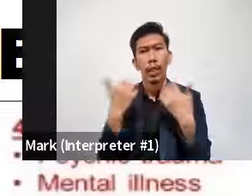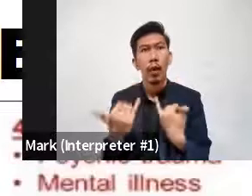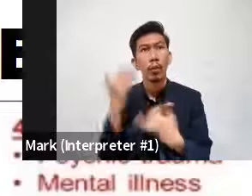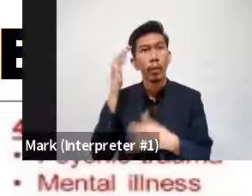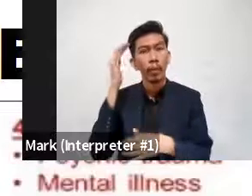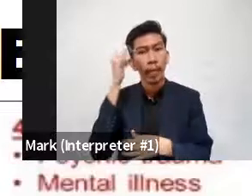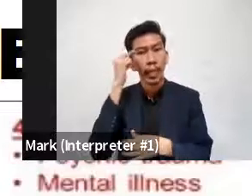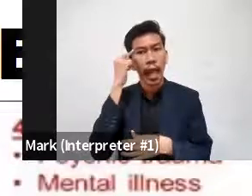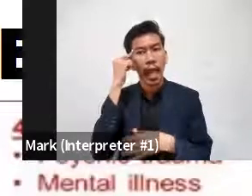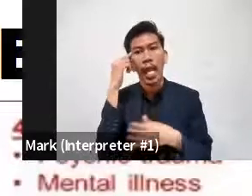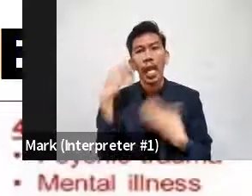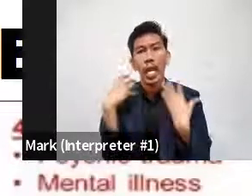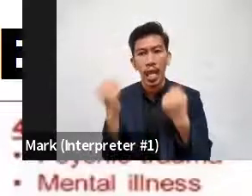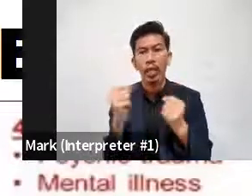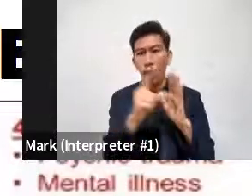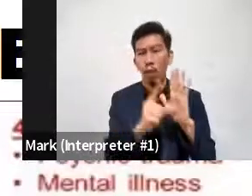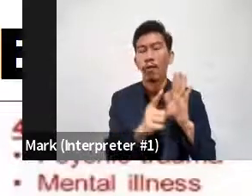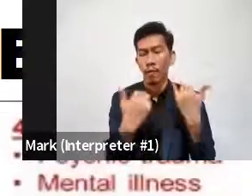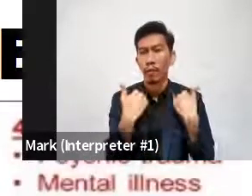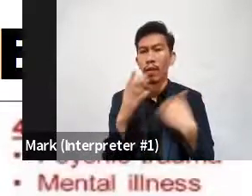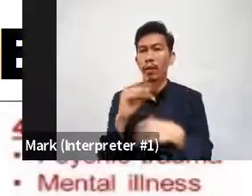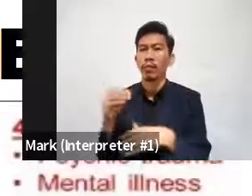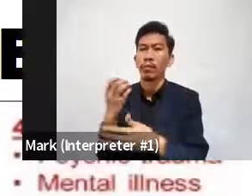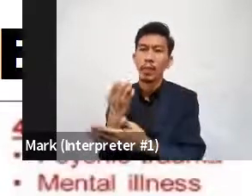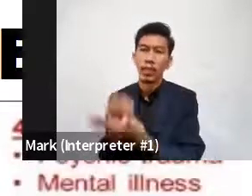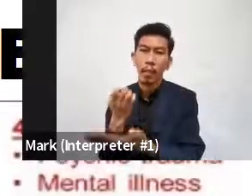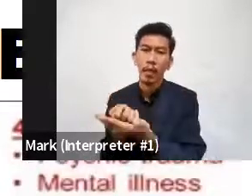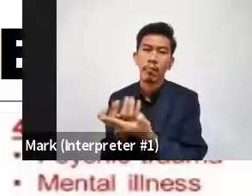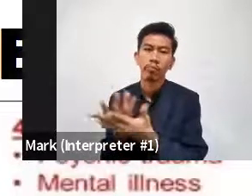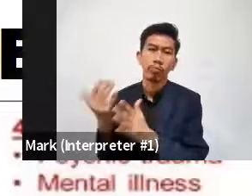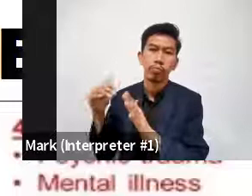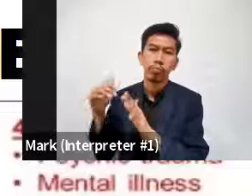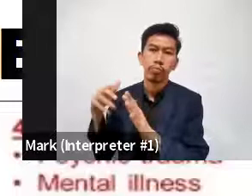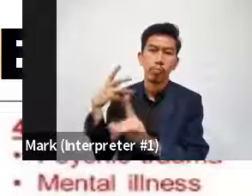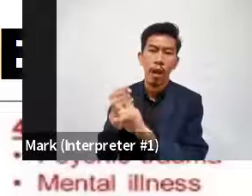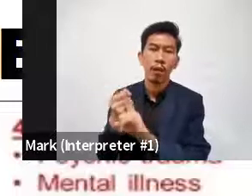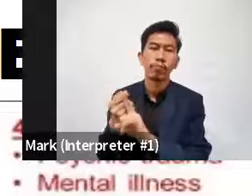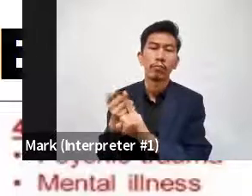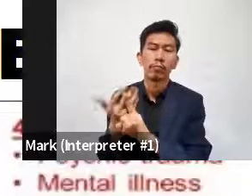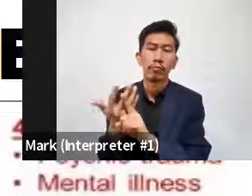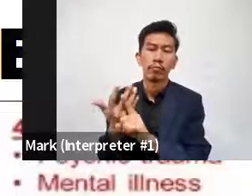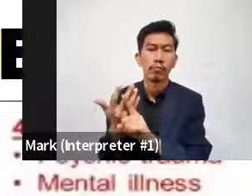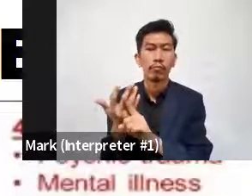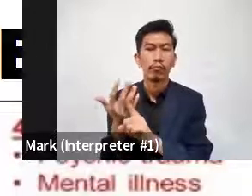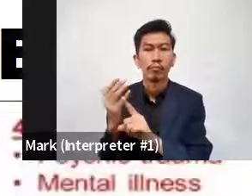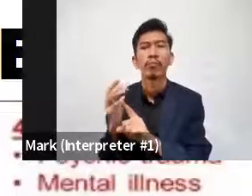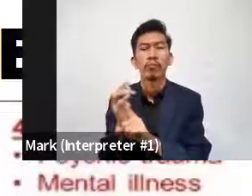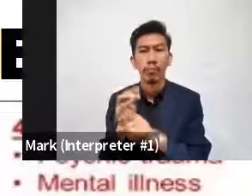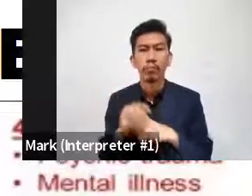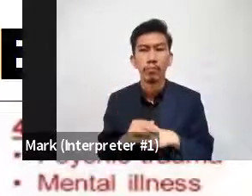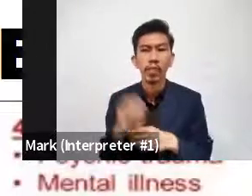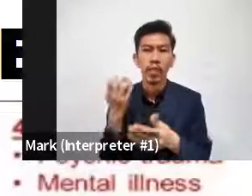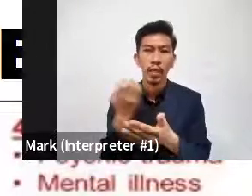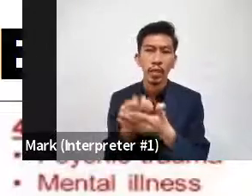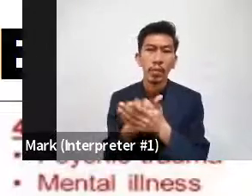the economic injury, that would be a big impact, the economic